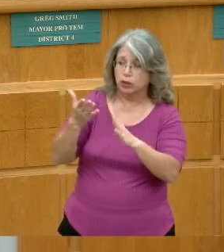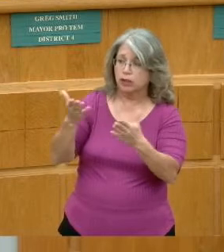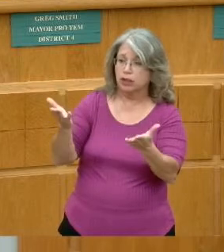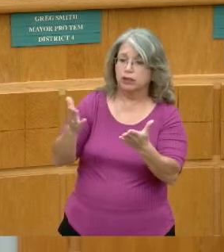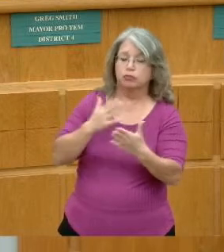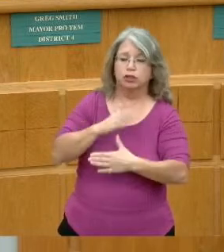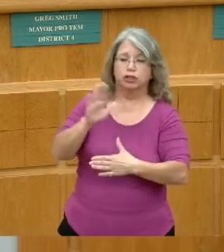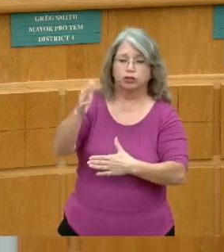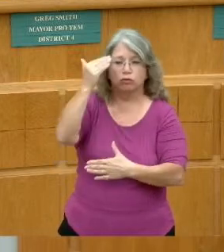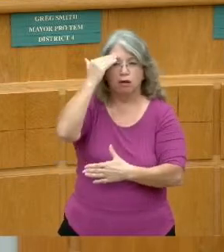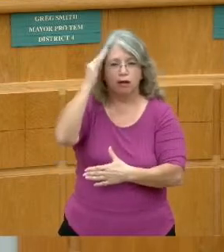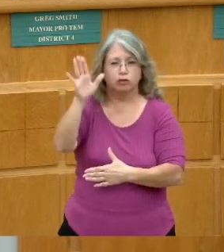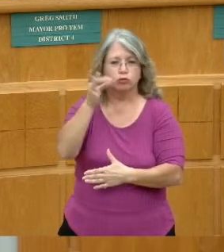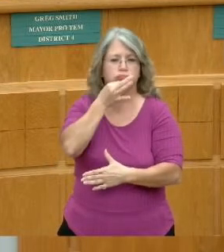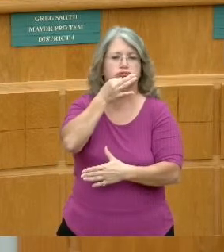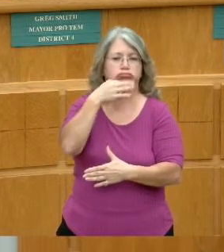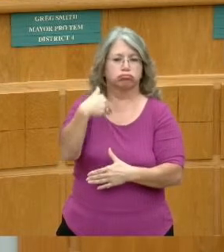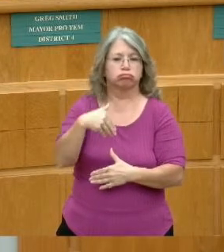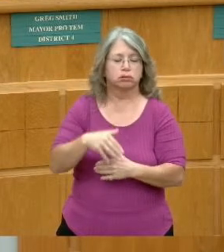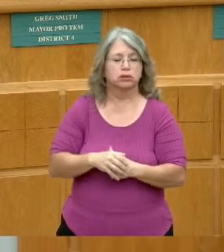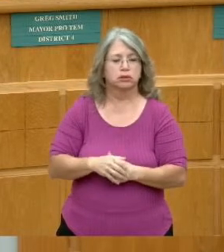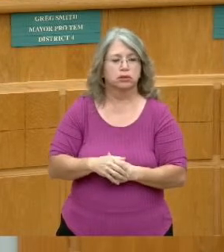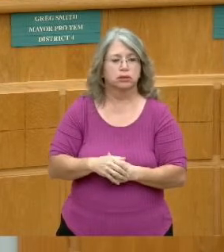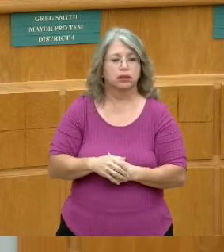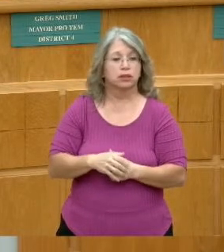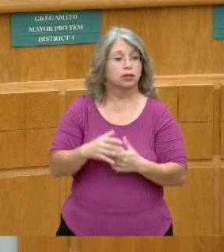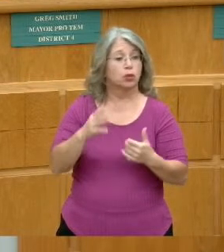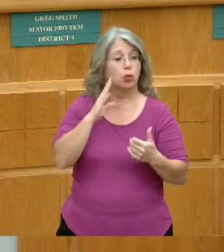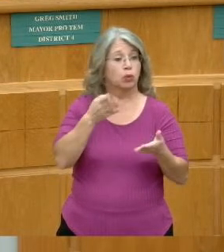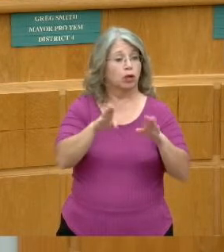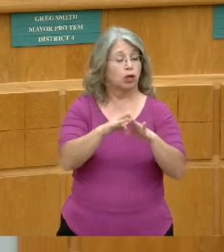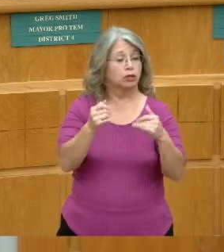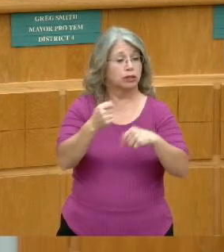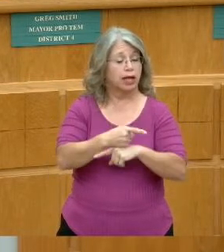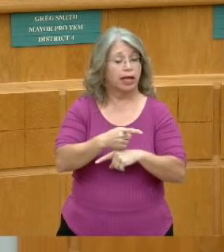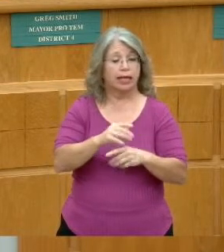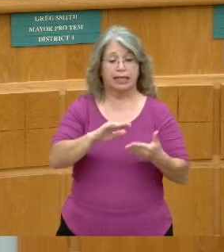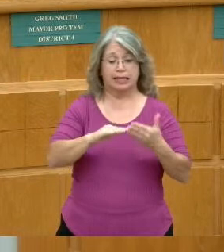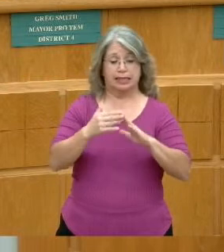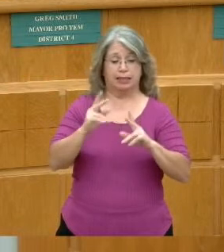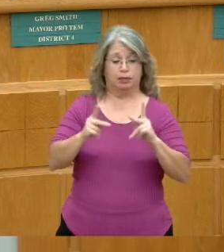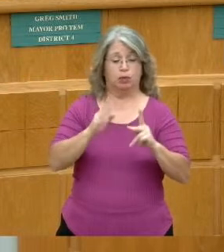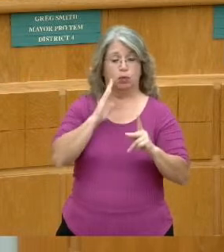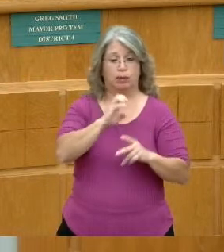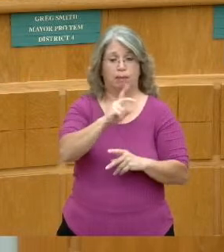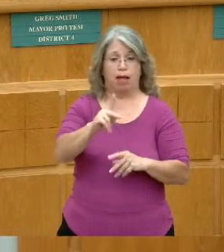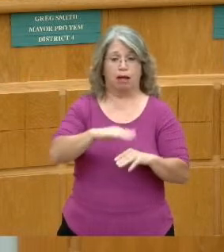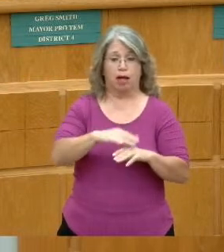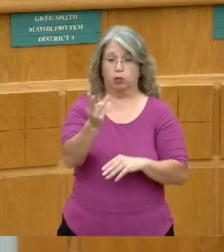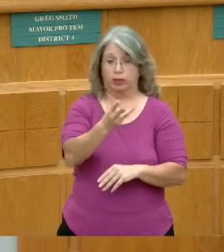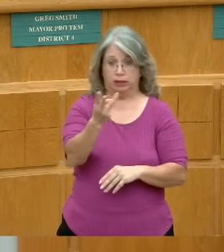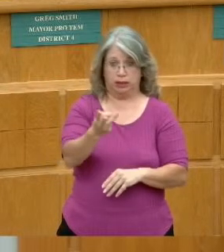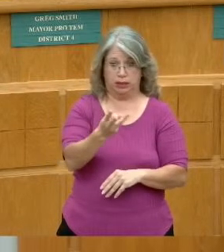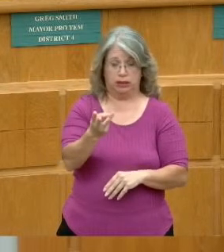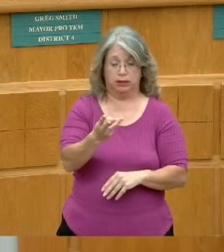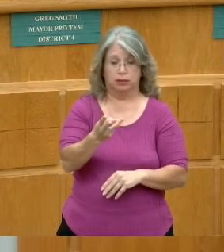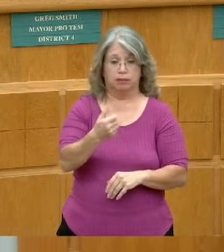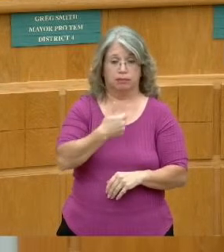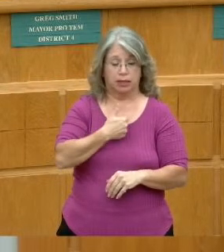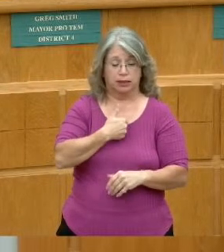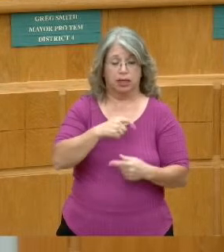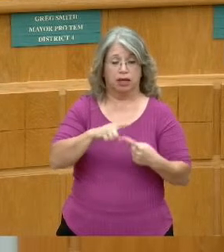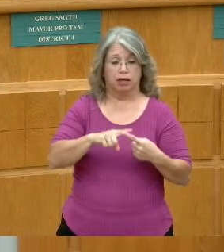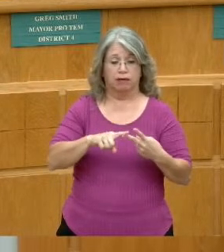expertise that they bring. So with that, we're going to close today's briefing. We will be back. The city will be back this coming Wednesday. It will be myself